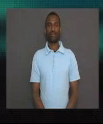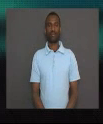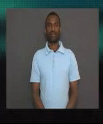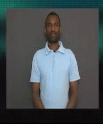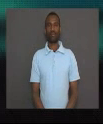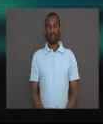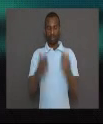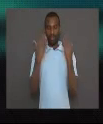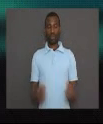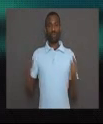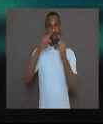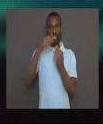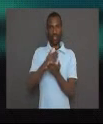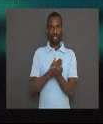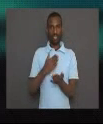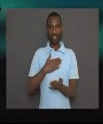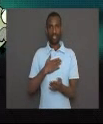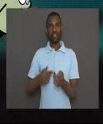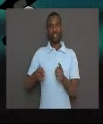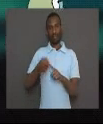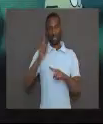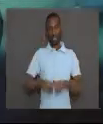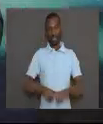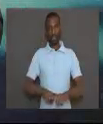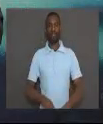Let's get back to our lesson.